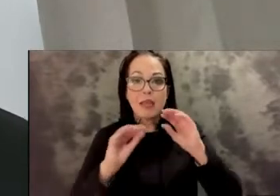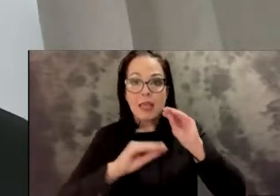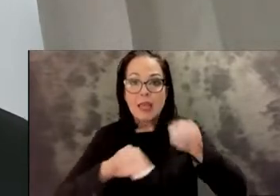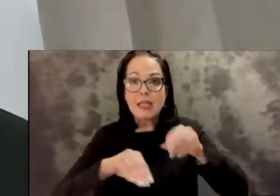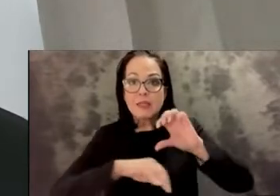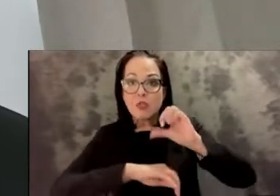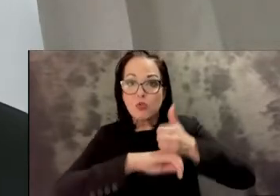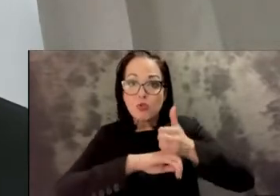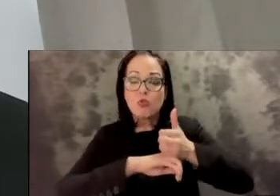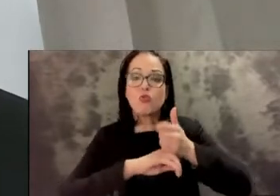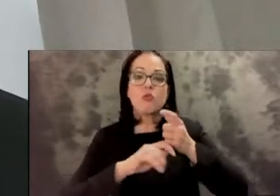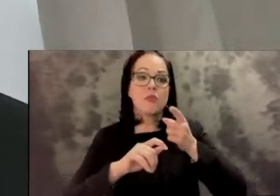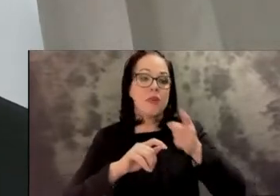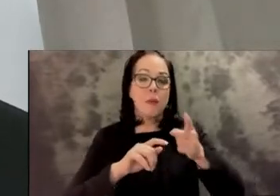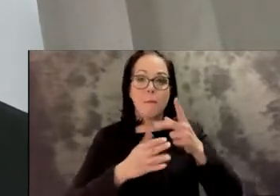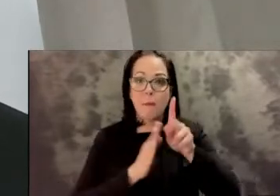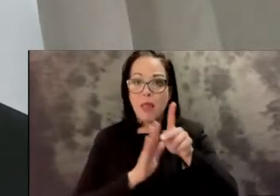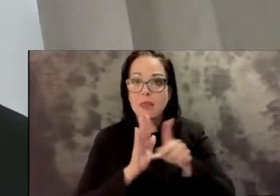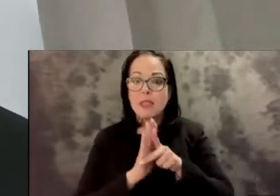copay